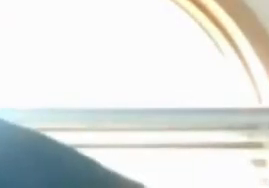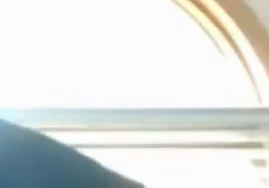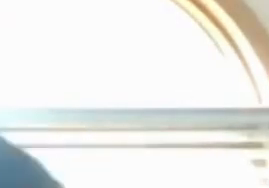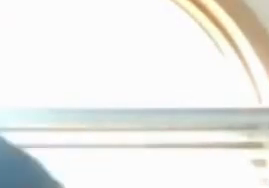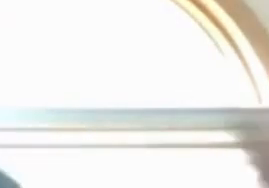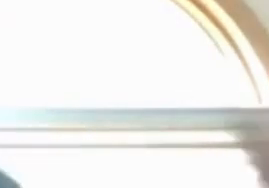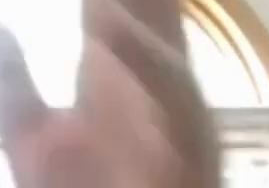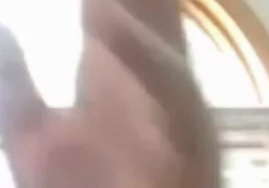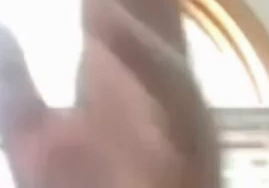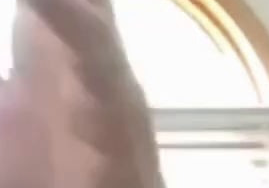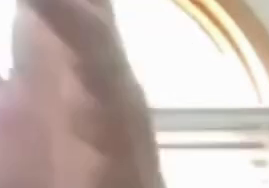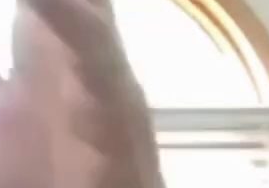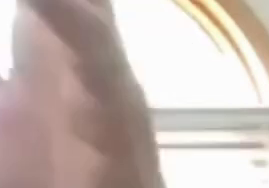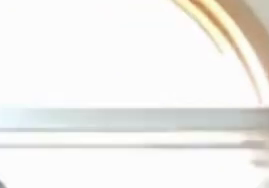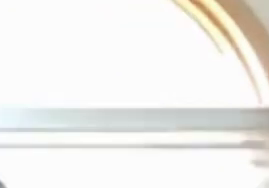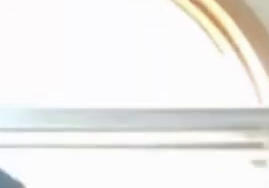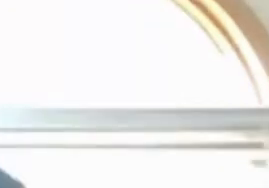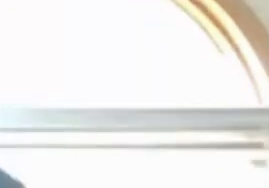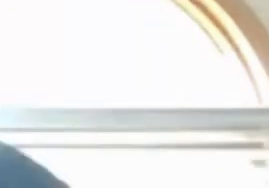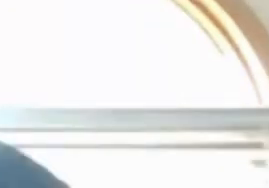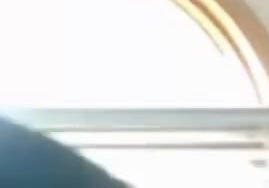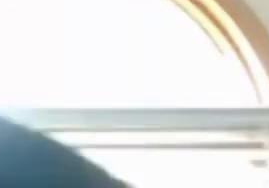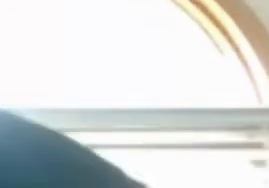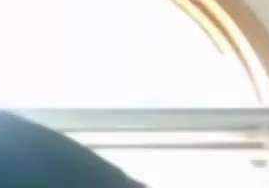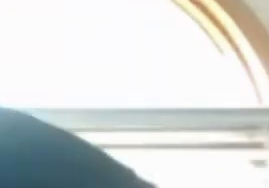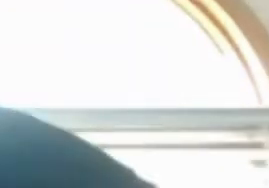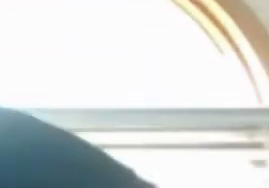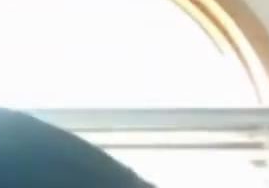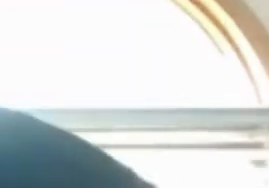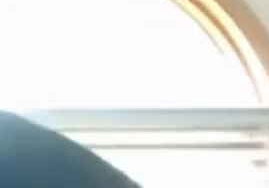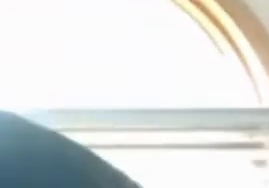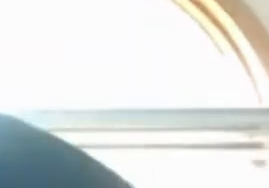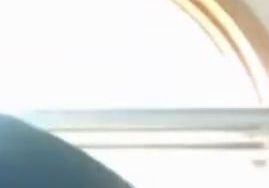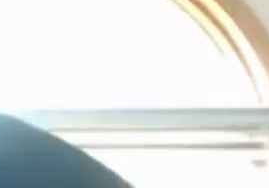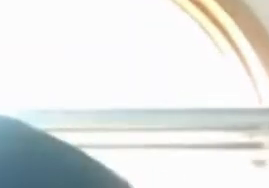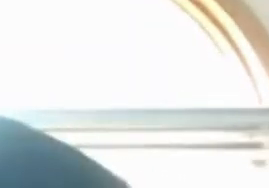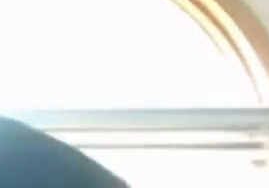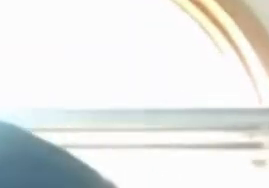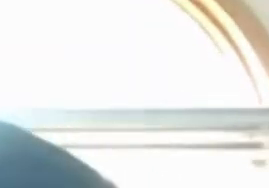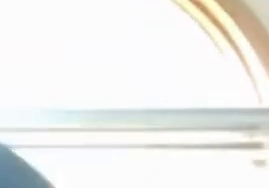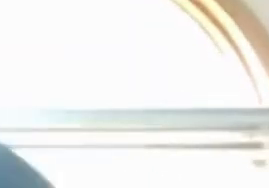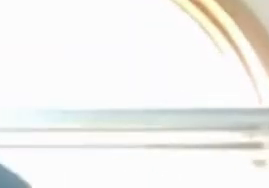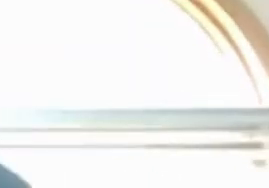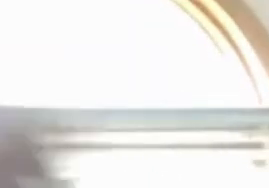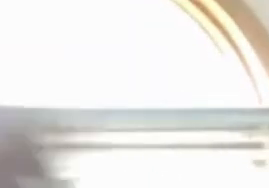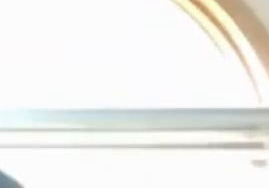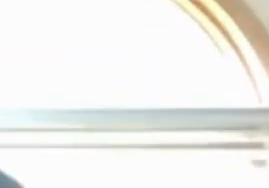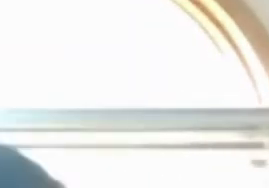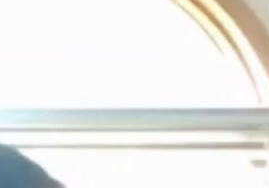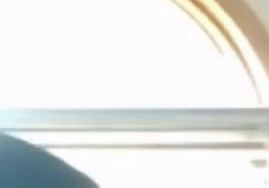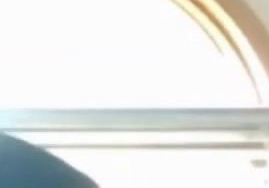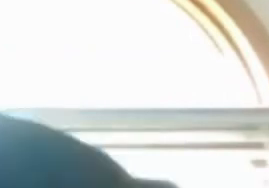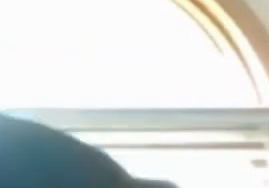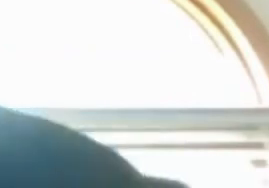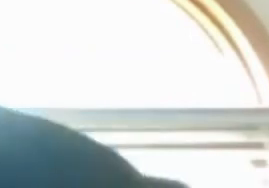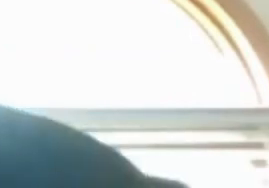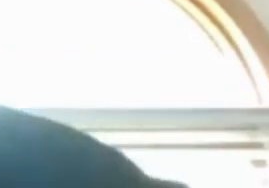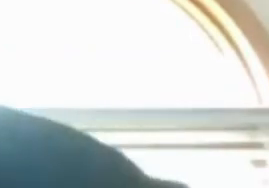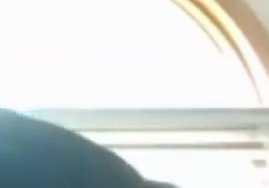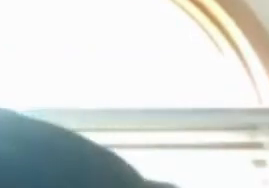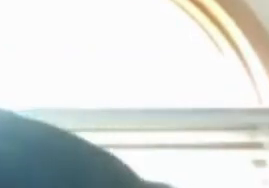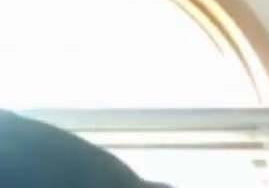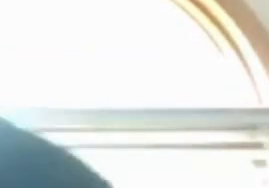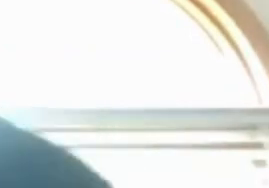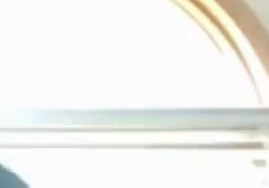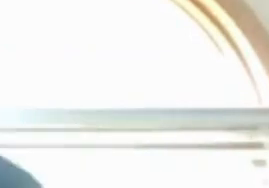I want to welcome all of our online viewers. We have many people on the platform, countless others watching this event on